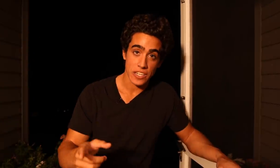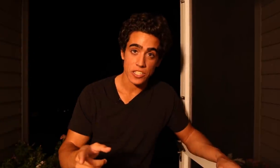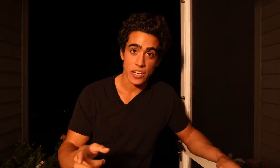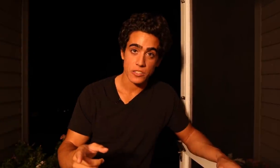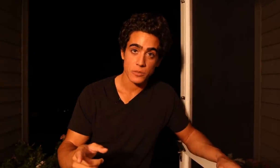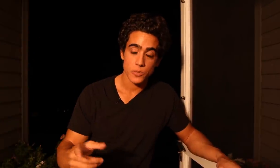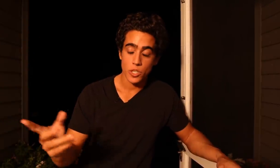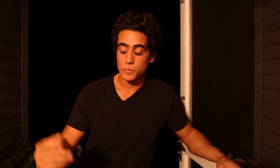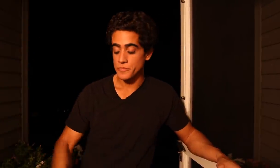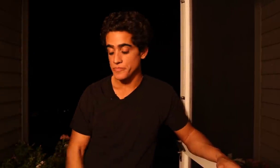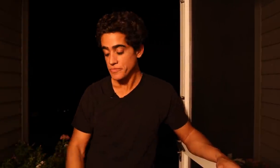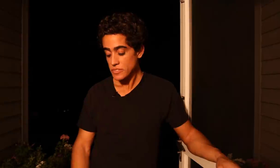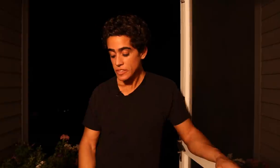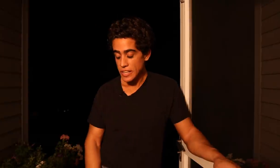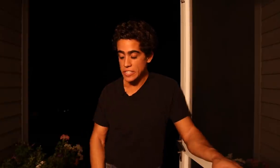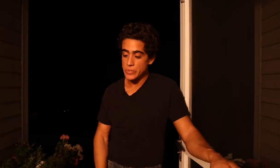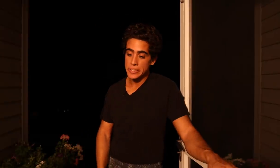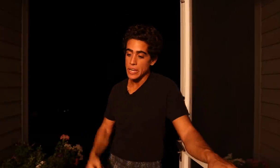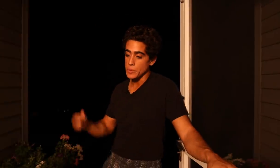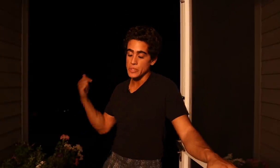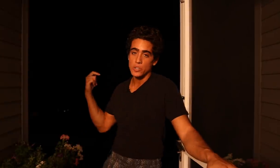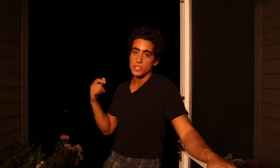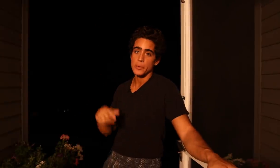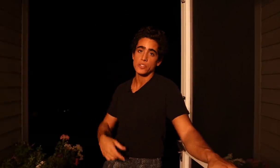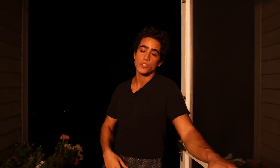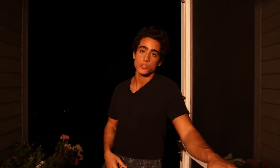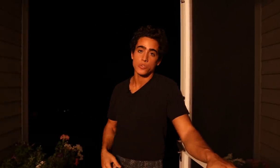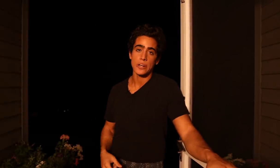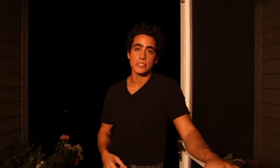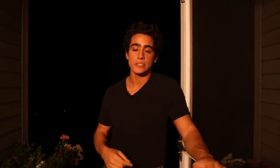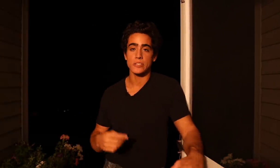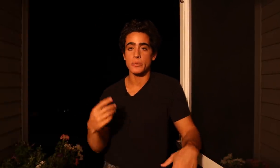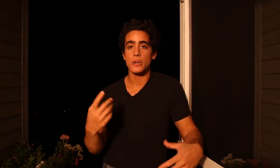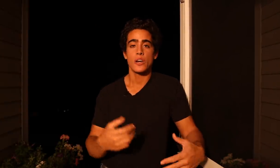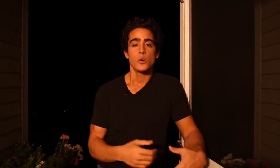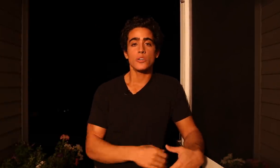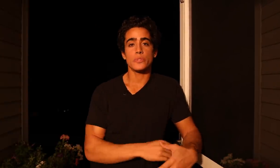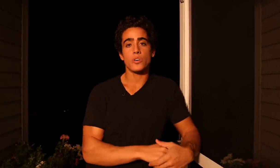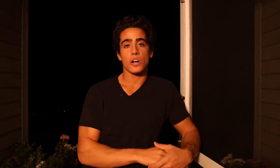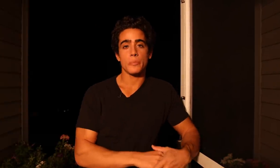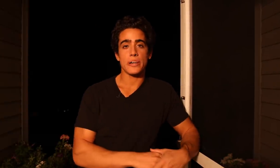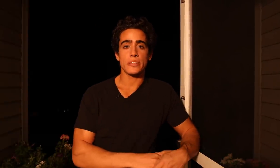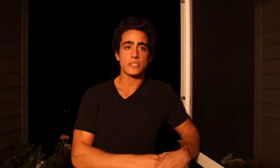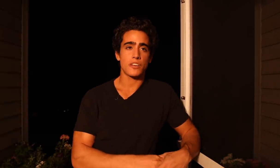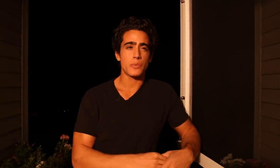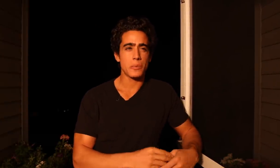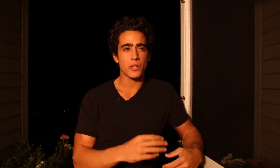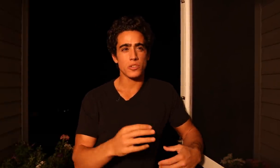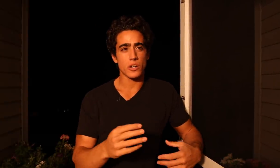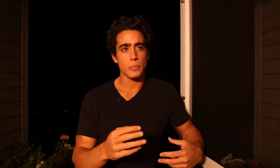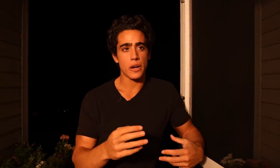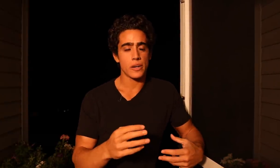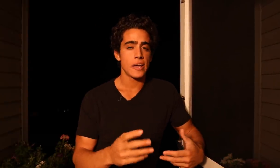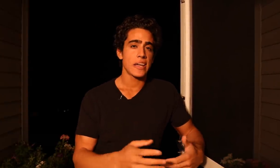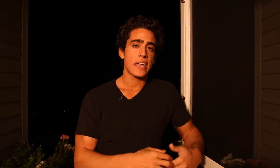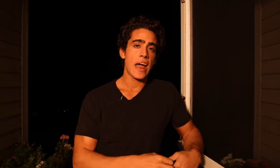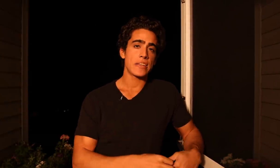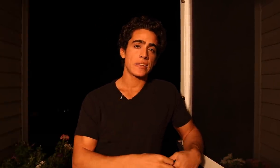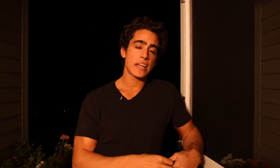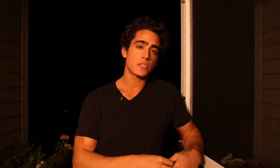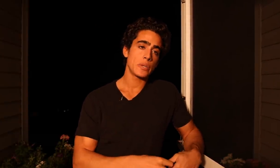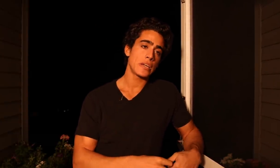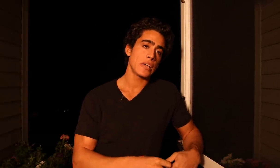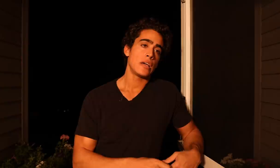having a chance so that's really it i mean we talked about the social credit system we've been talking about this stuff maybe i'll talk about